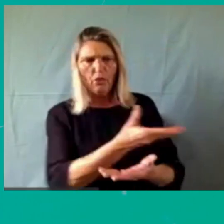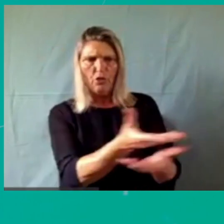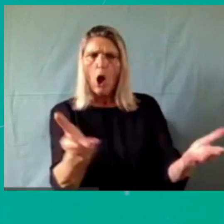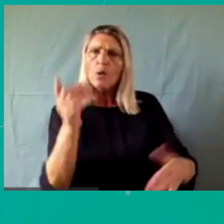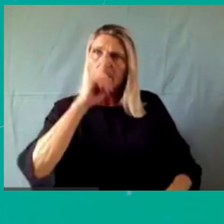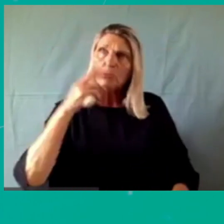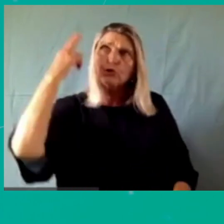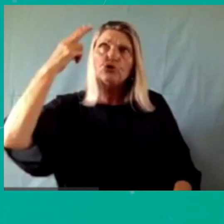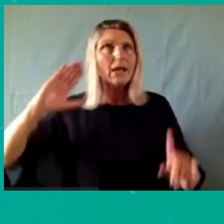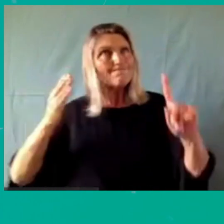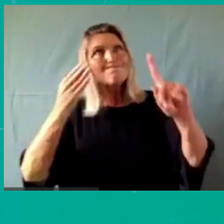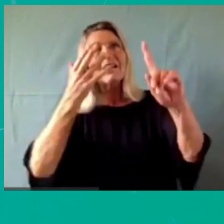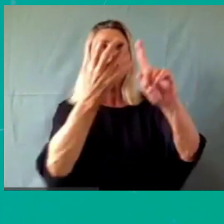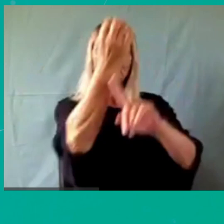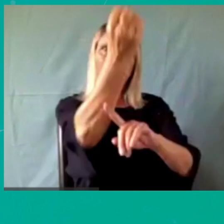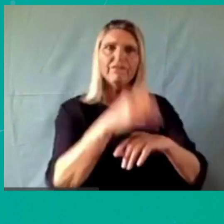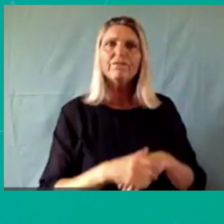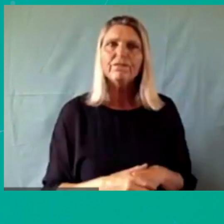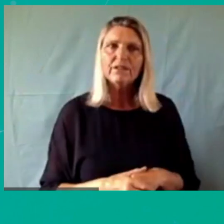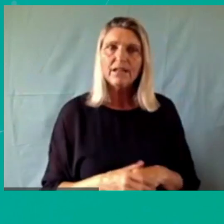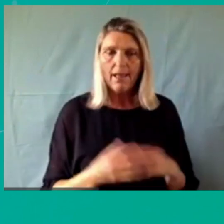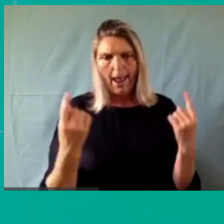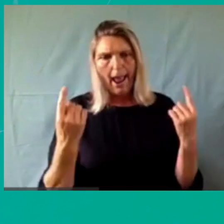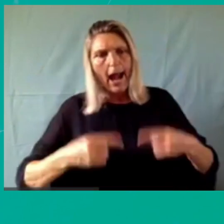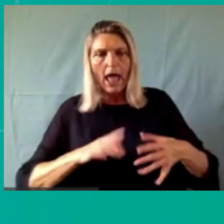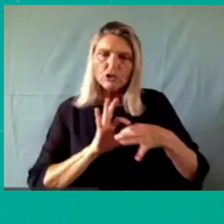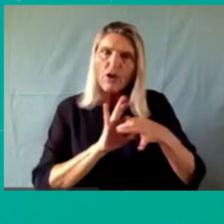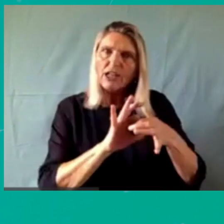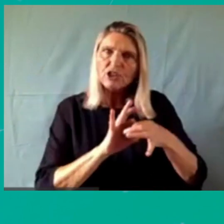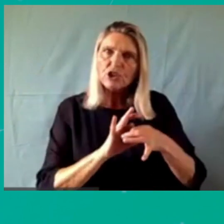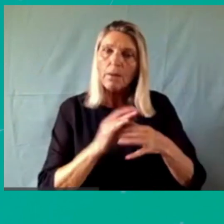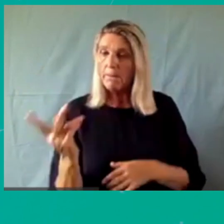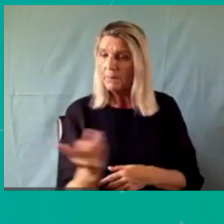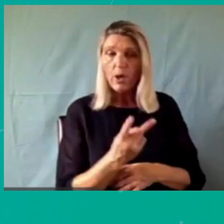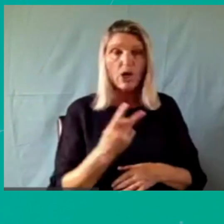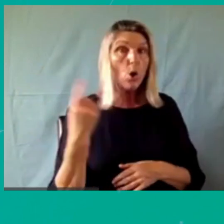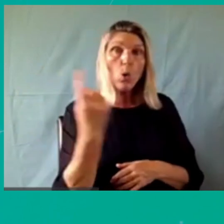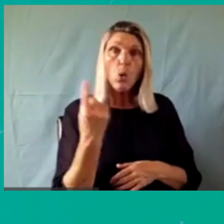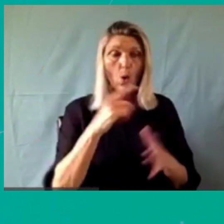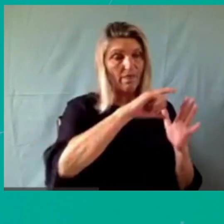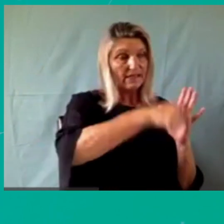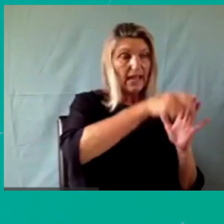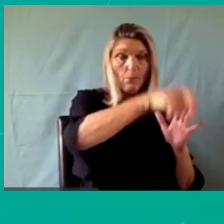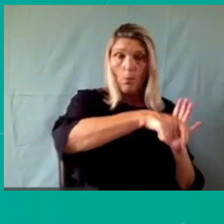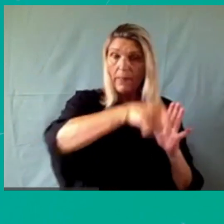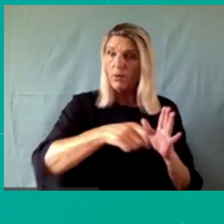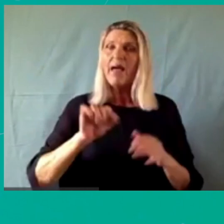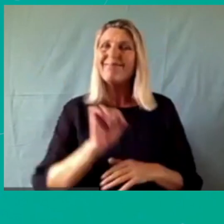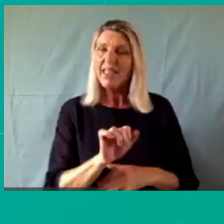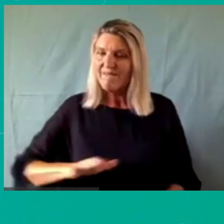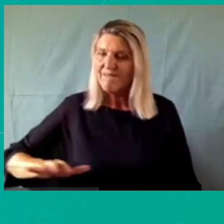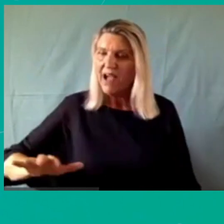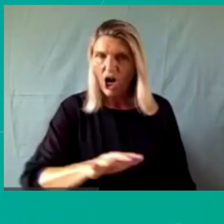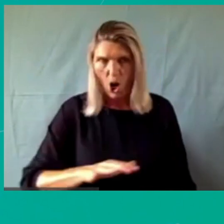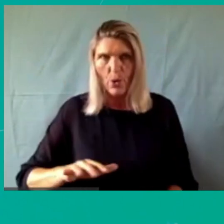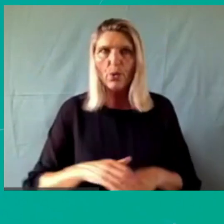relationships between the disabled person and whānau. This initiative will provide insights for the wider rollout